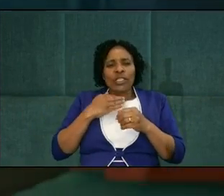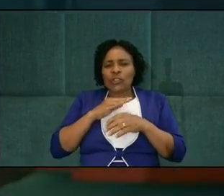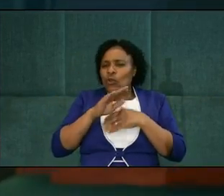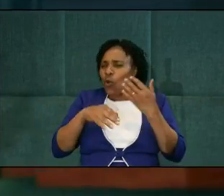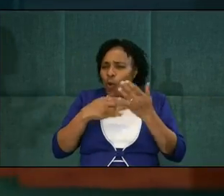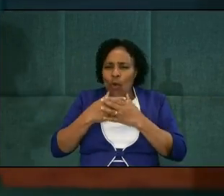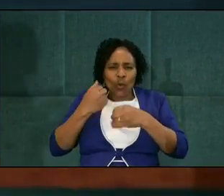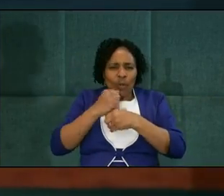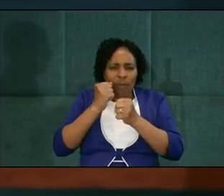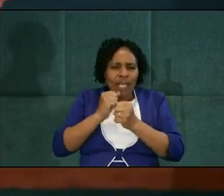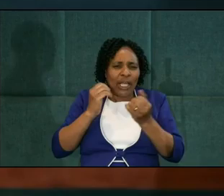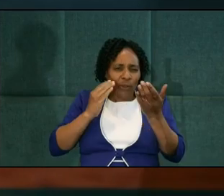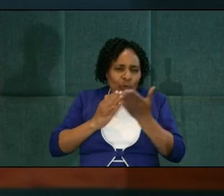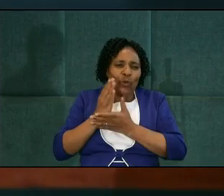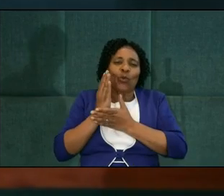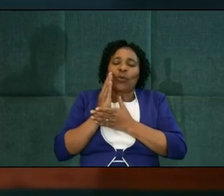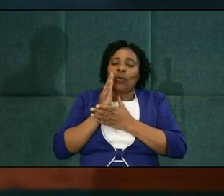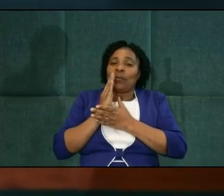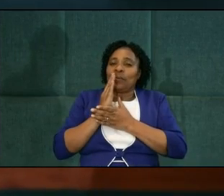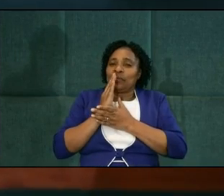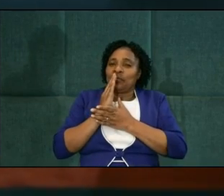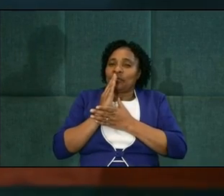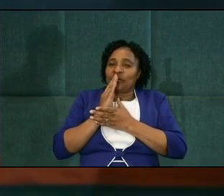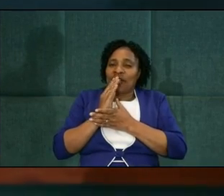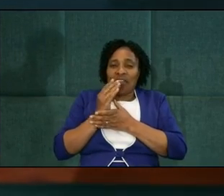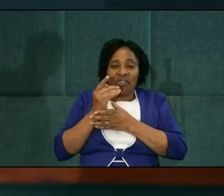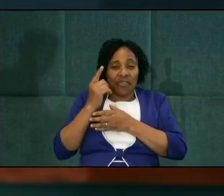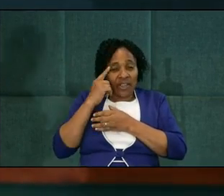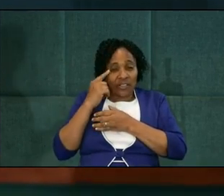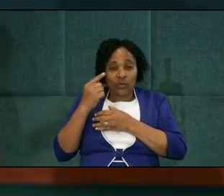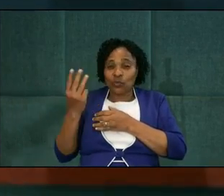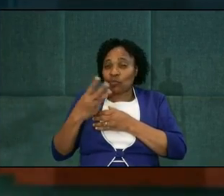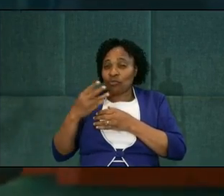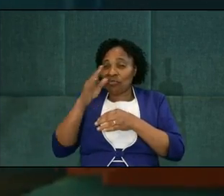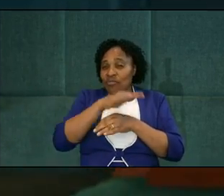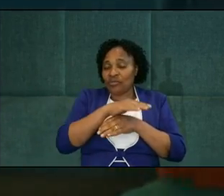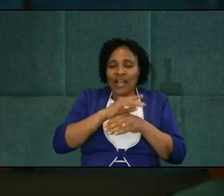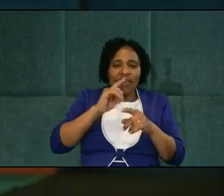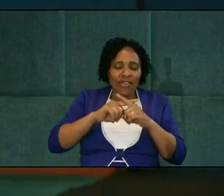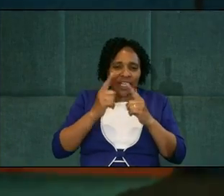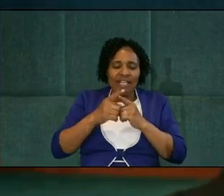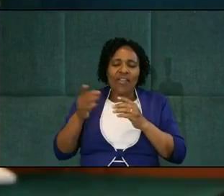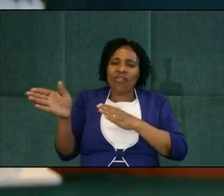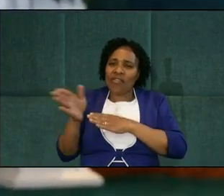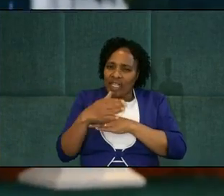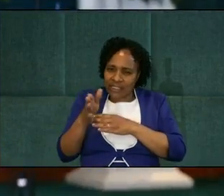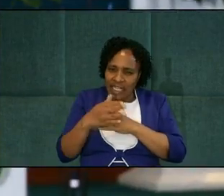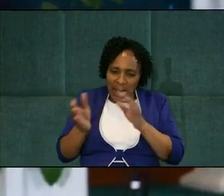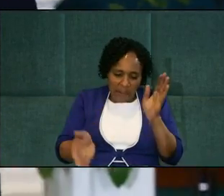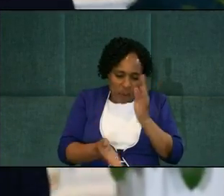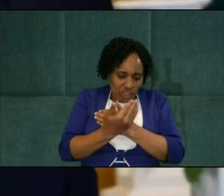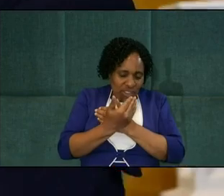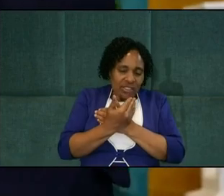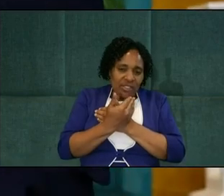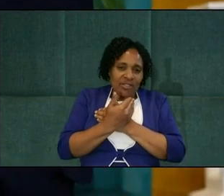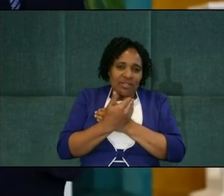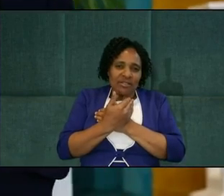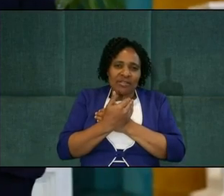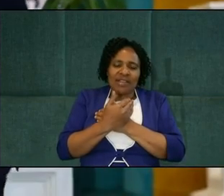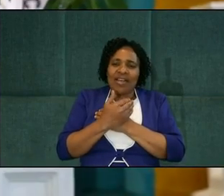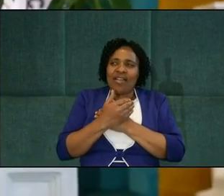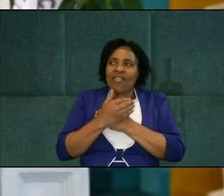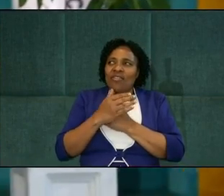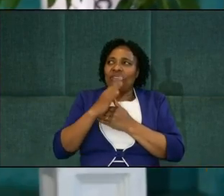make it through. That's going to be I think that's on Wednesday evening. All right. And then Thursday morning, yep, the